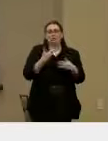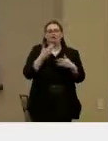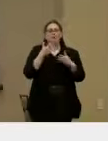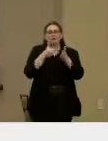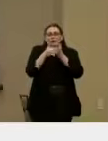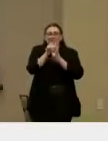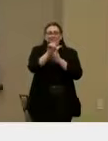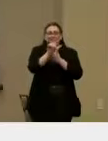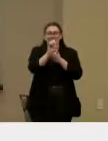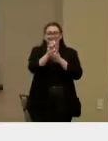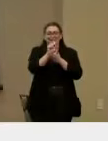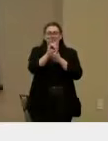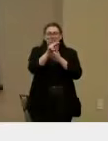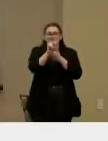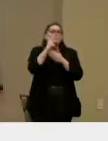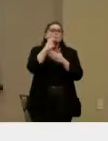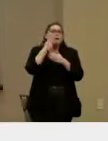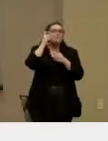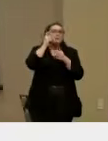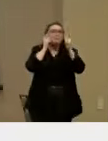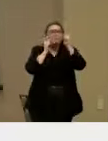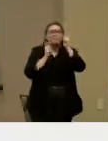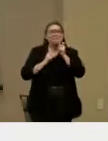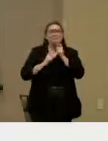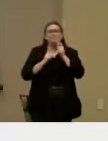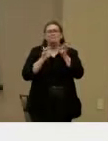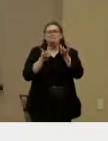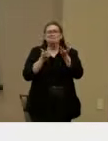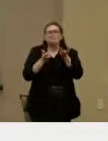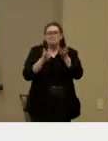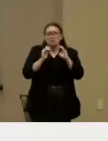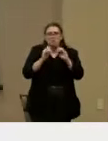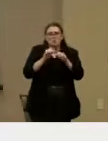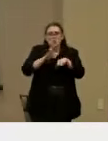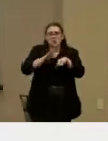are often asymptomatic, meaning they're not that itchy,